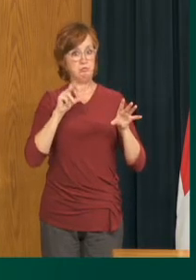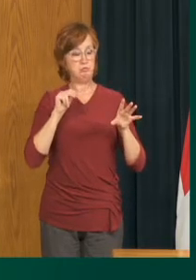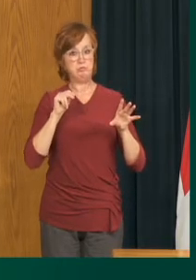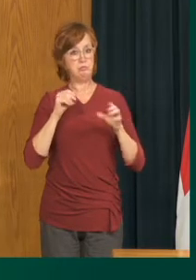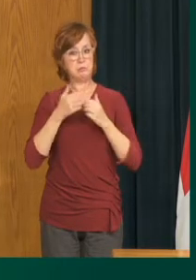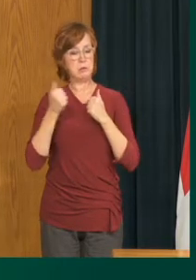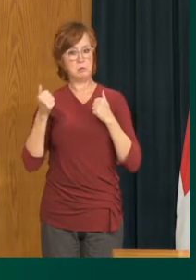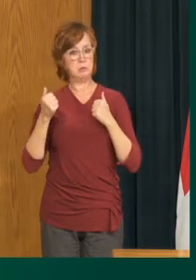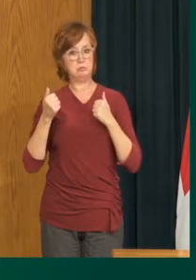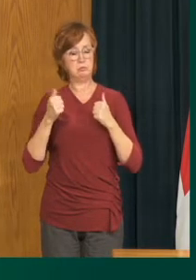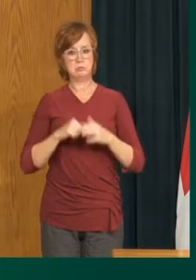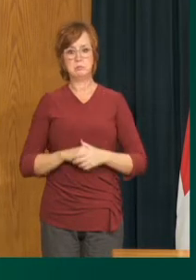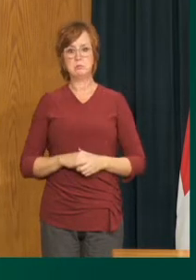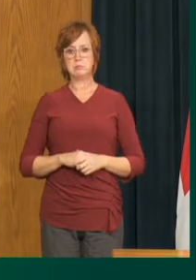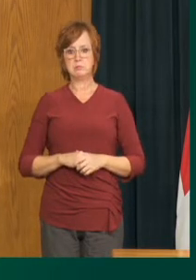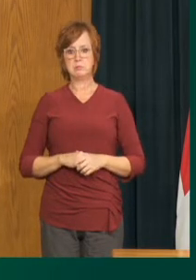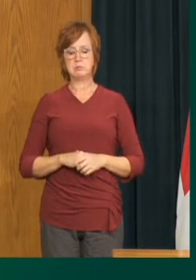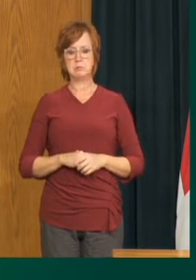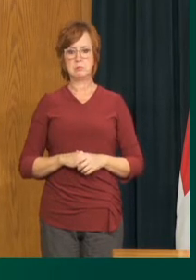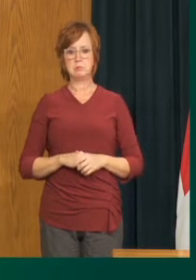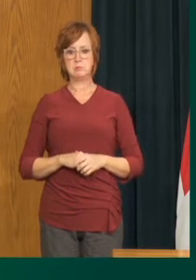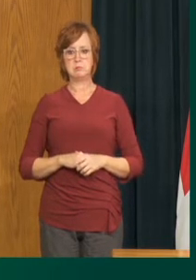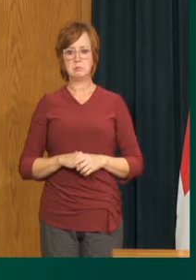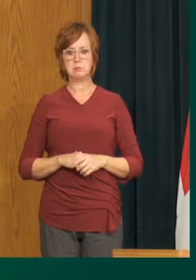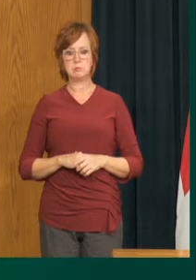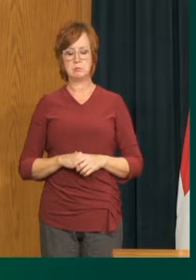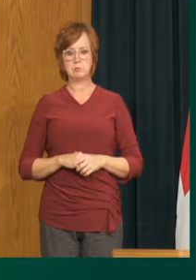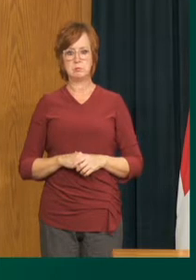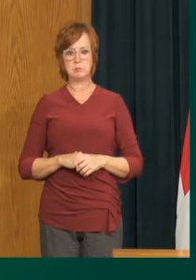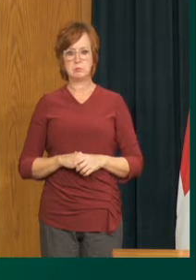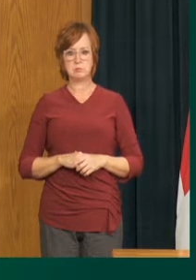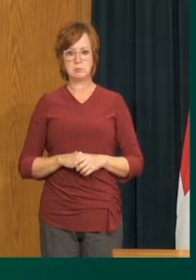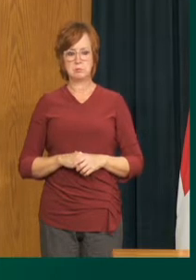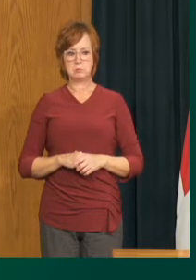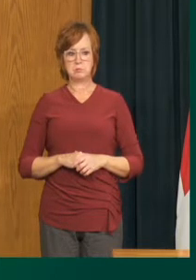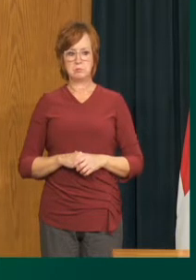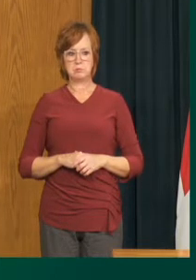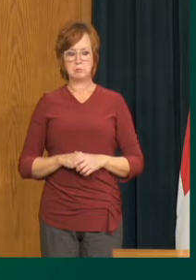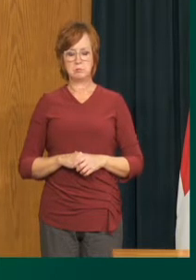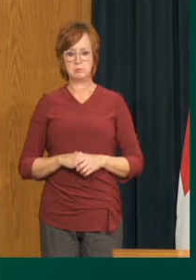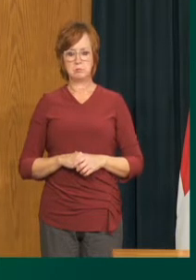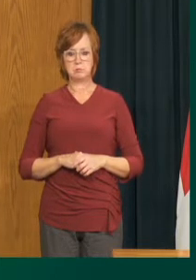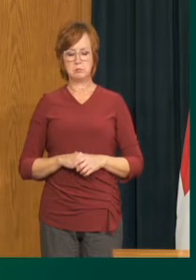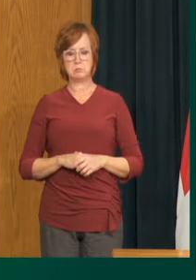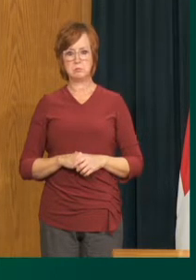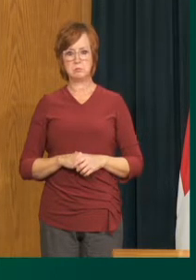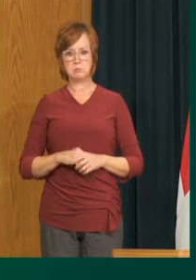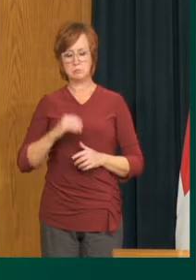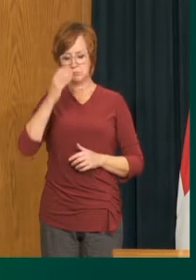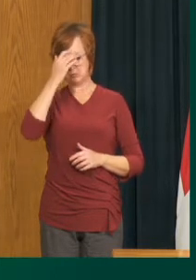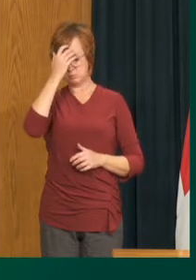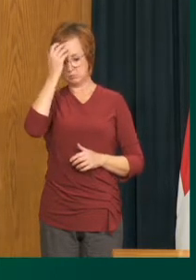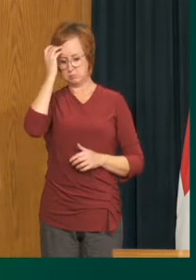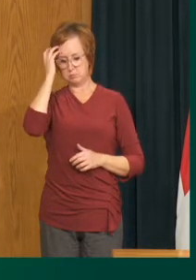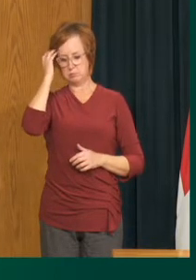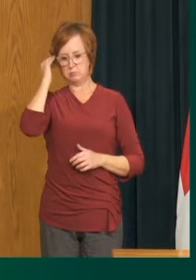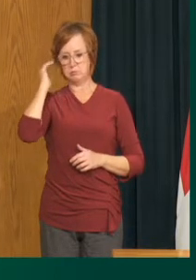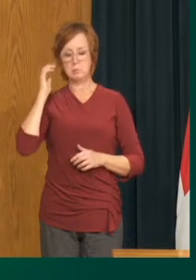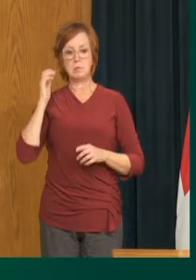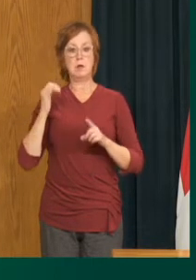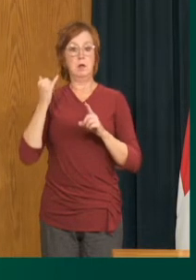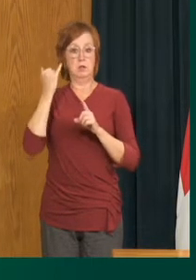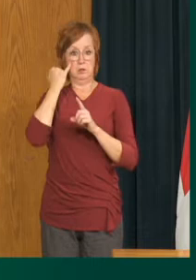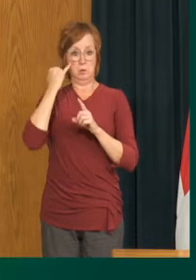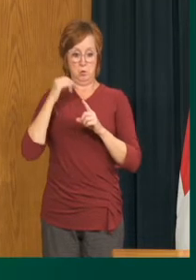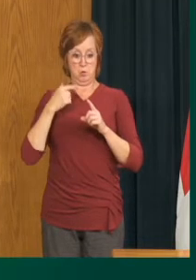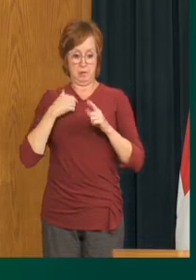the principles that if you are in a household with a child or adult either studying or working in a school and you have